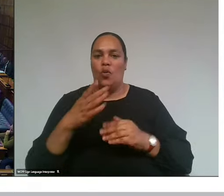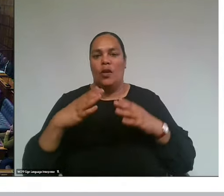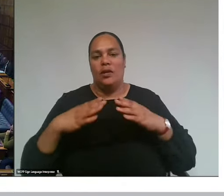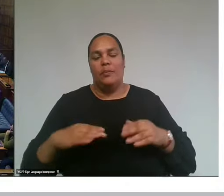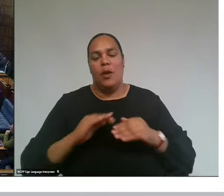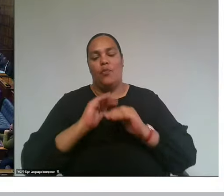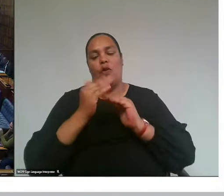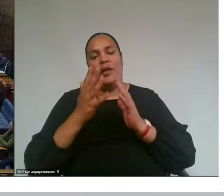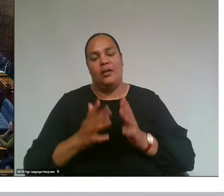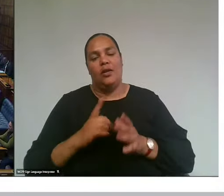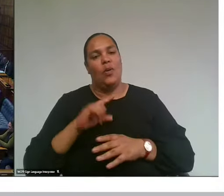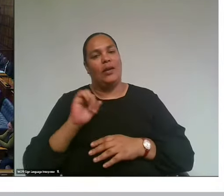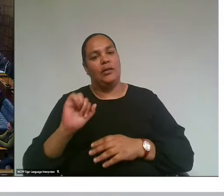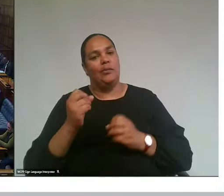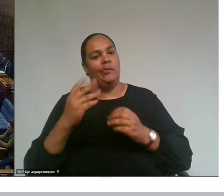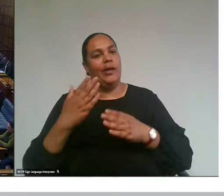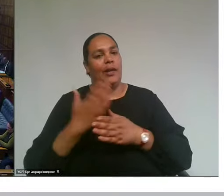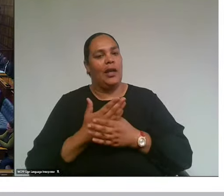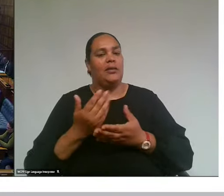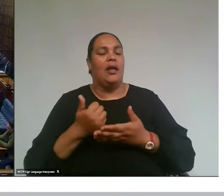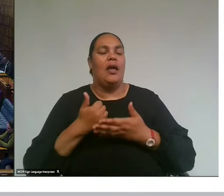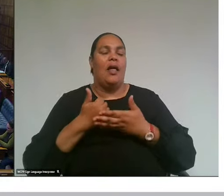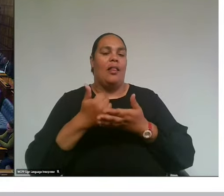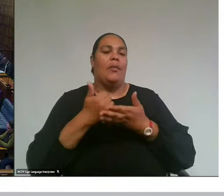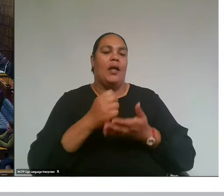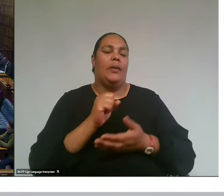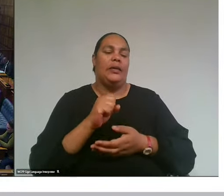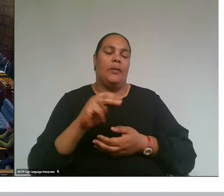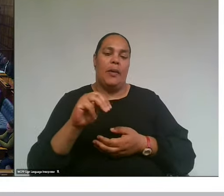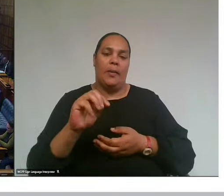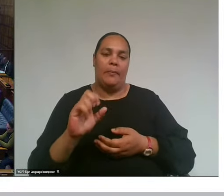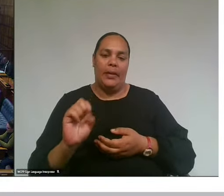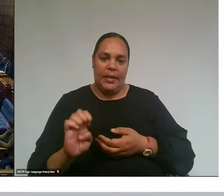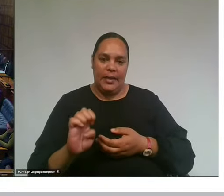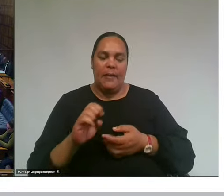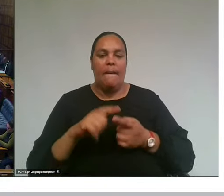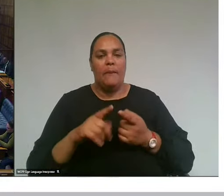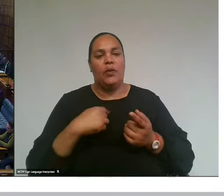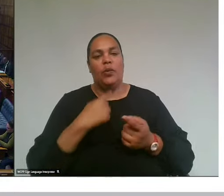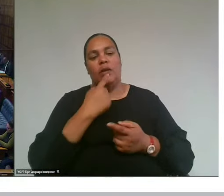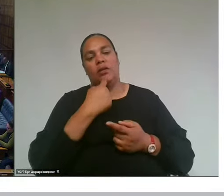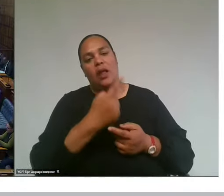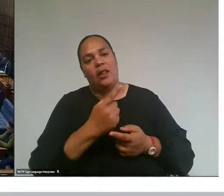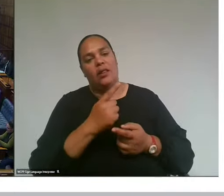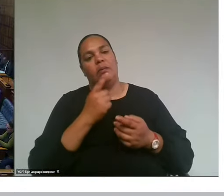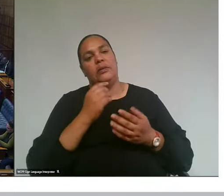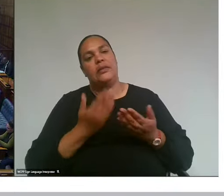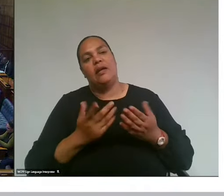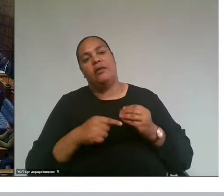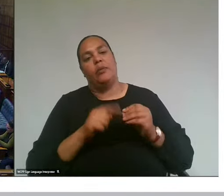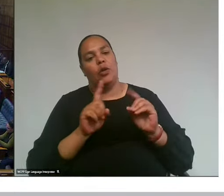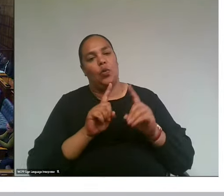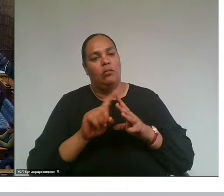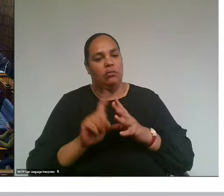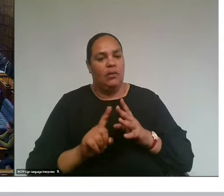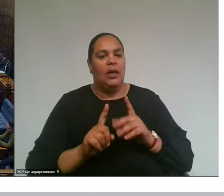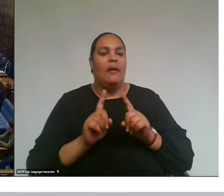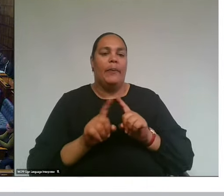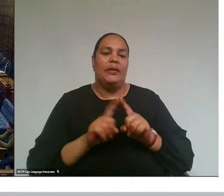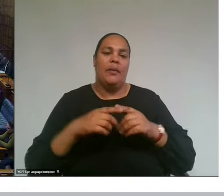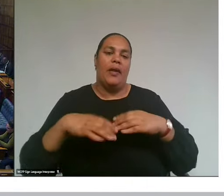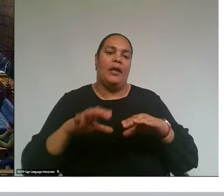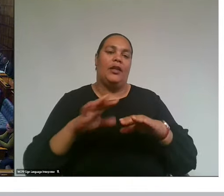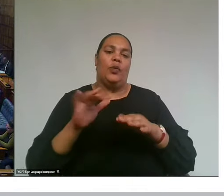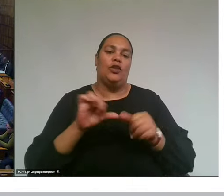protector because they in many cases help smmes we would then sort of then tell them what the service is about and then also very active on